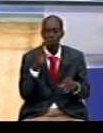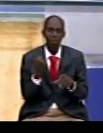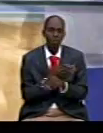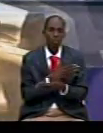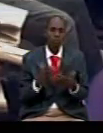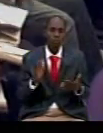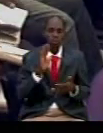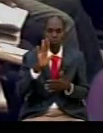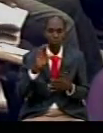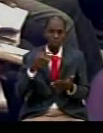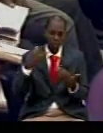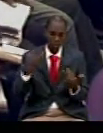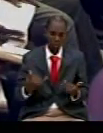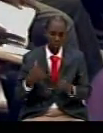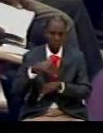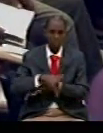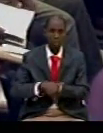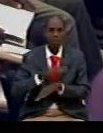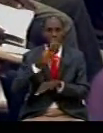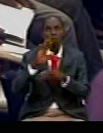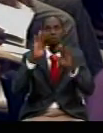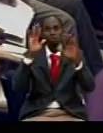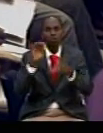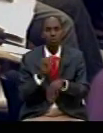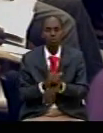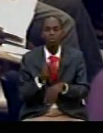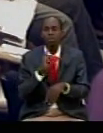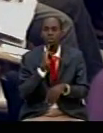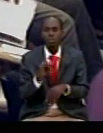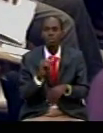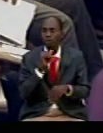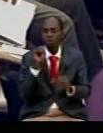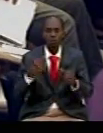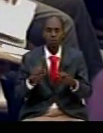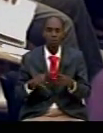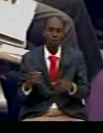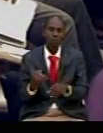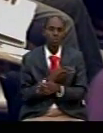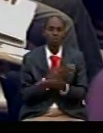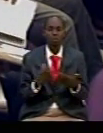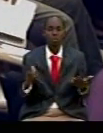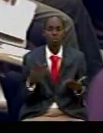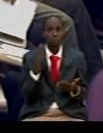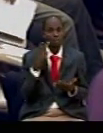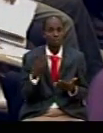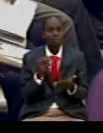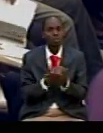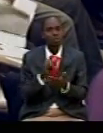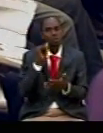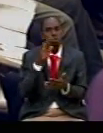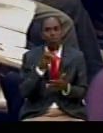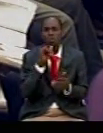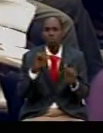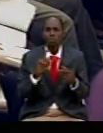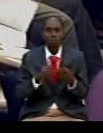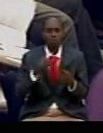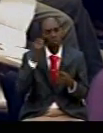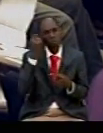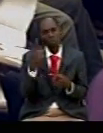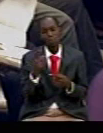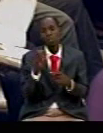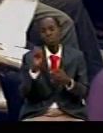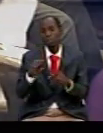miracle is irreversible. But you know, the woman couldn't understand. Yes, she got